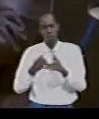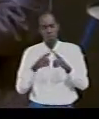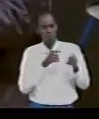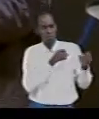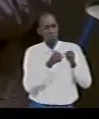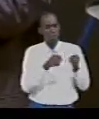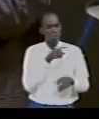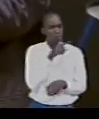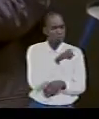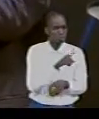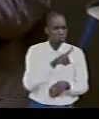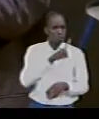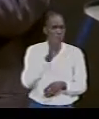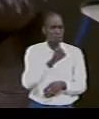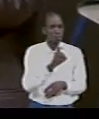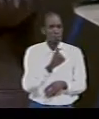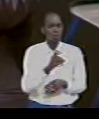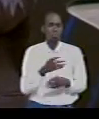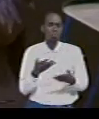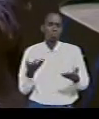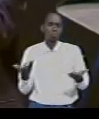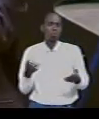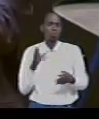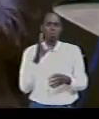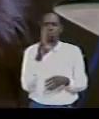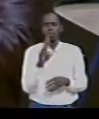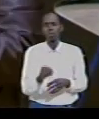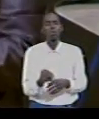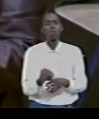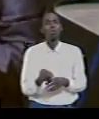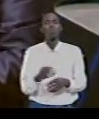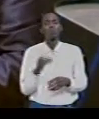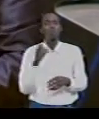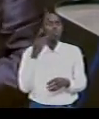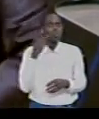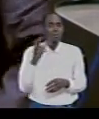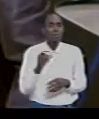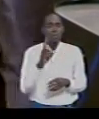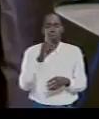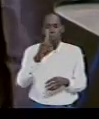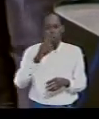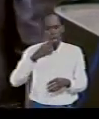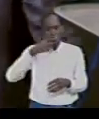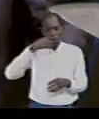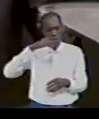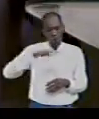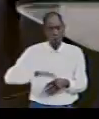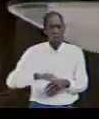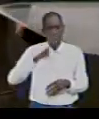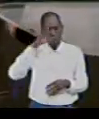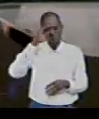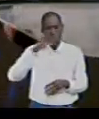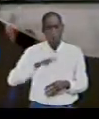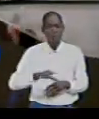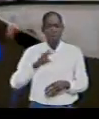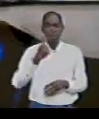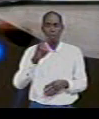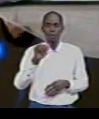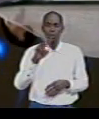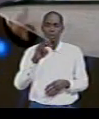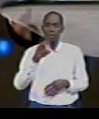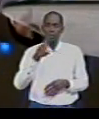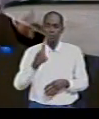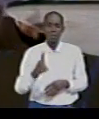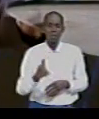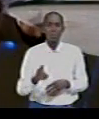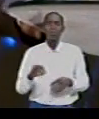you there, a little boy, one David, destroyed the Philistines. And you are higher